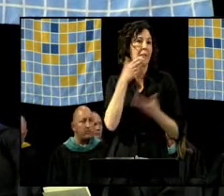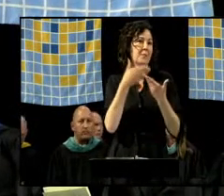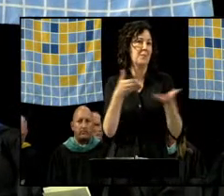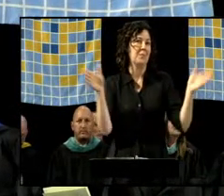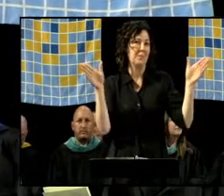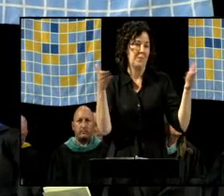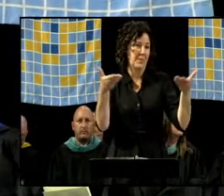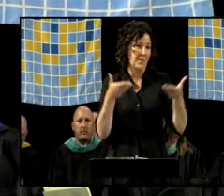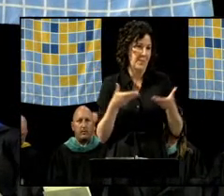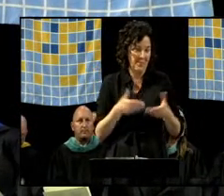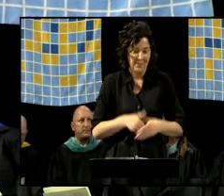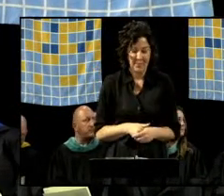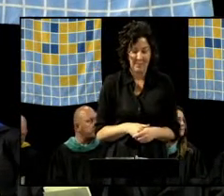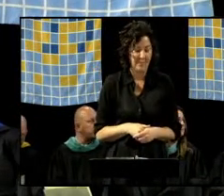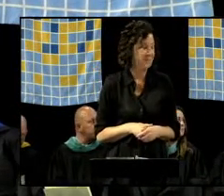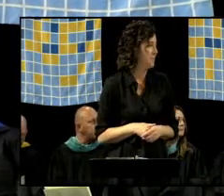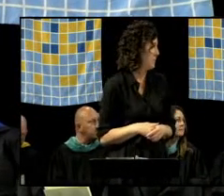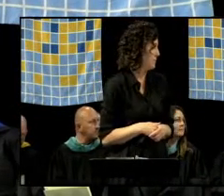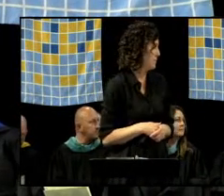remarks.